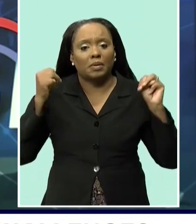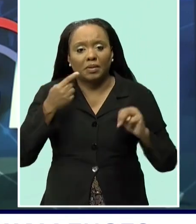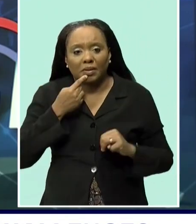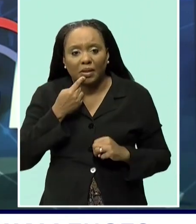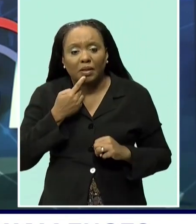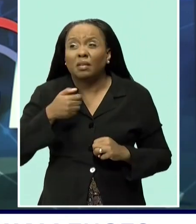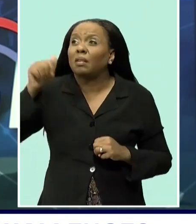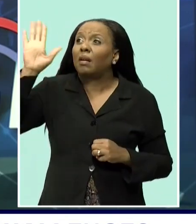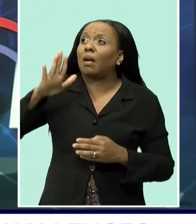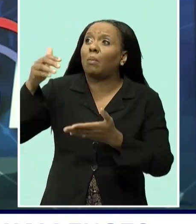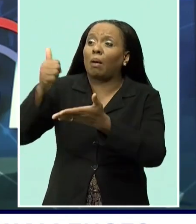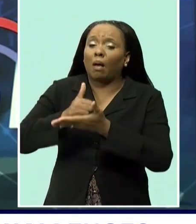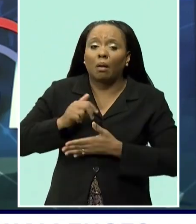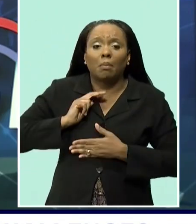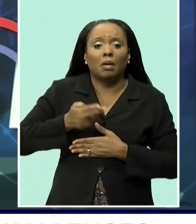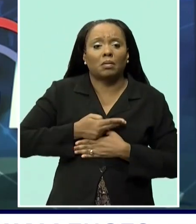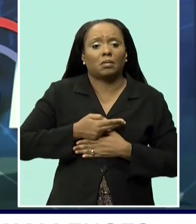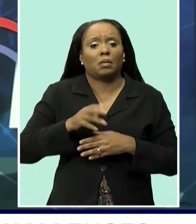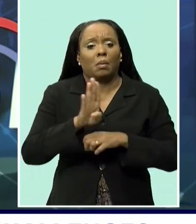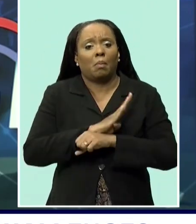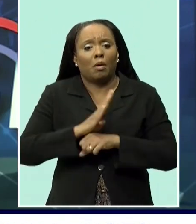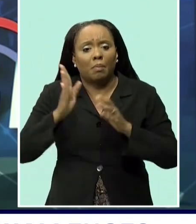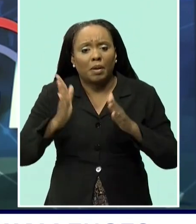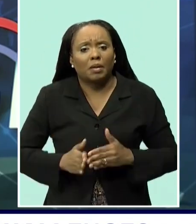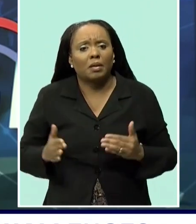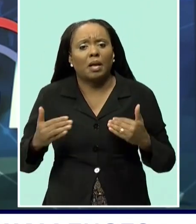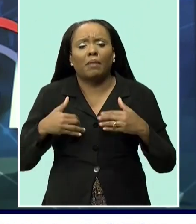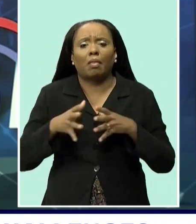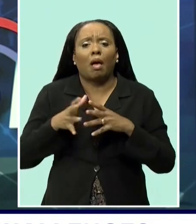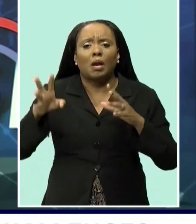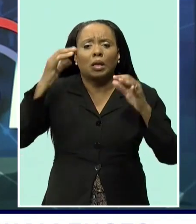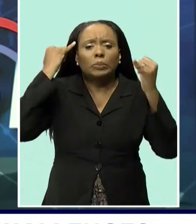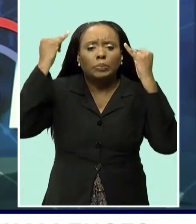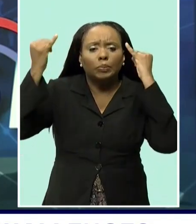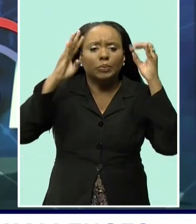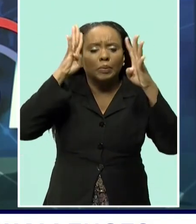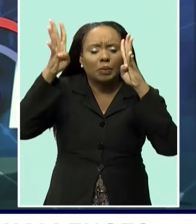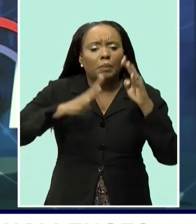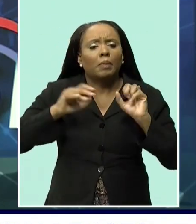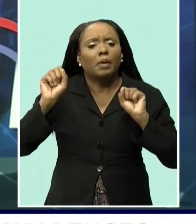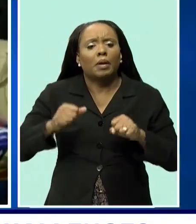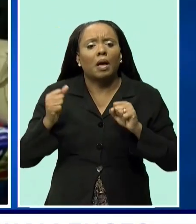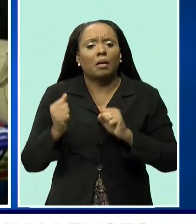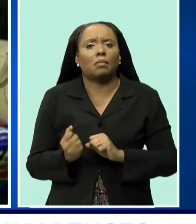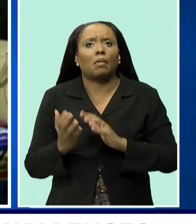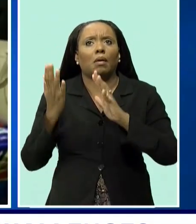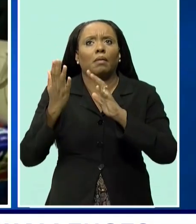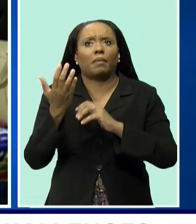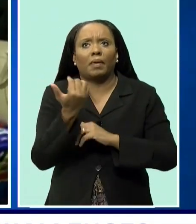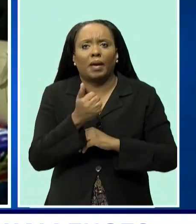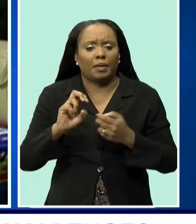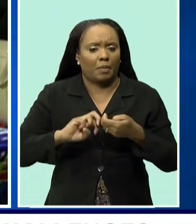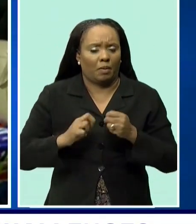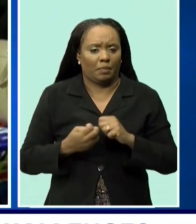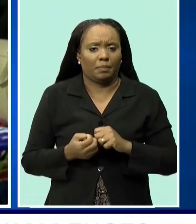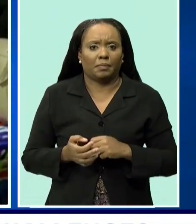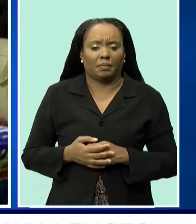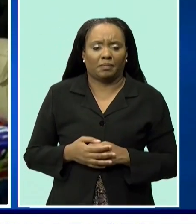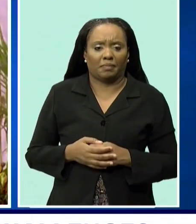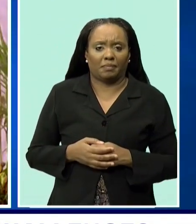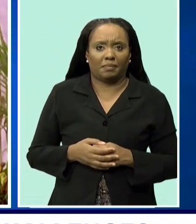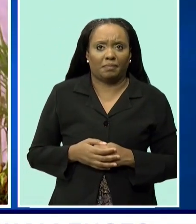of creativity of Barbadians, the country will be able to face any obstacle. It is the example,